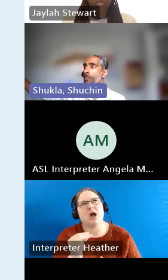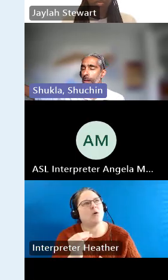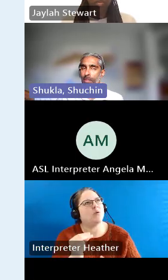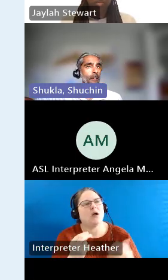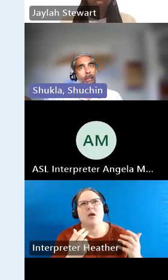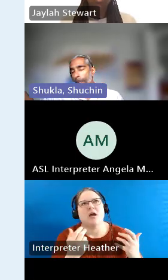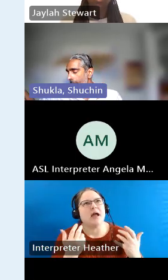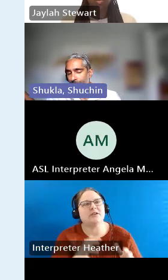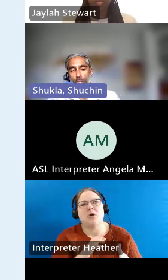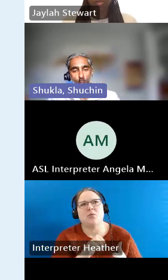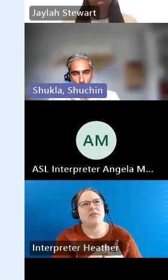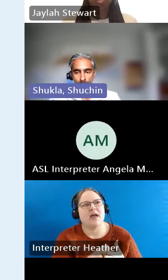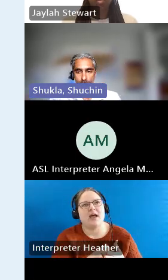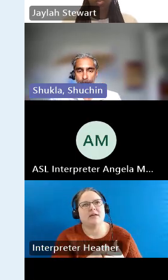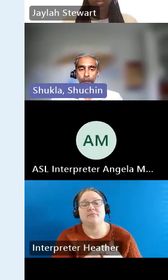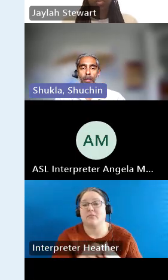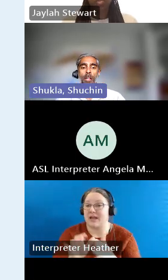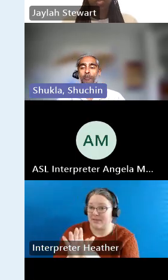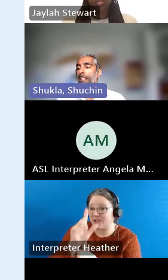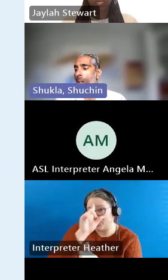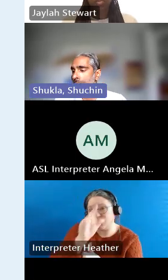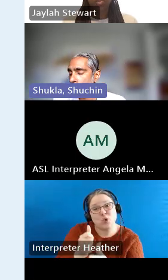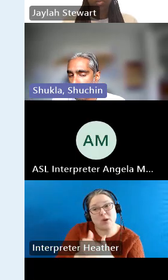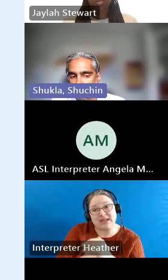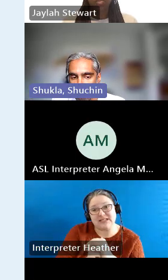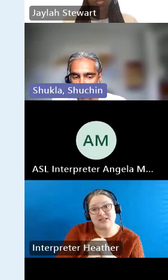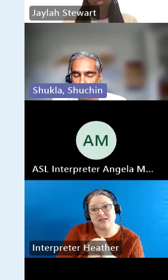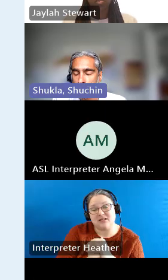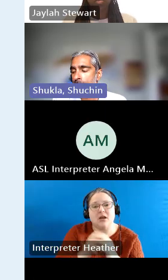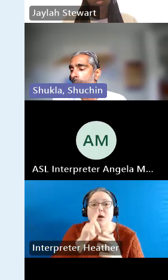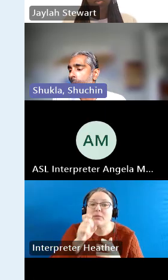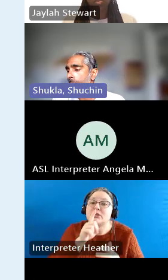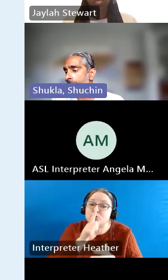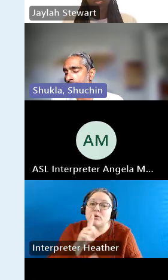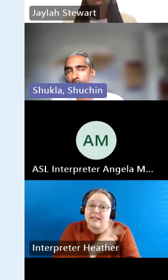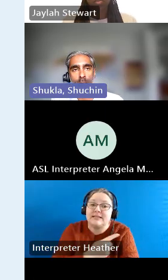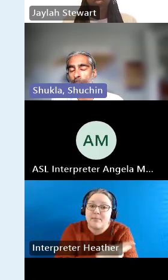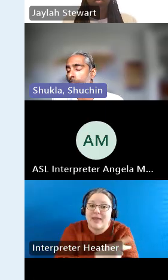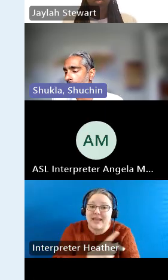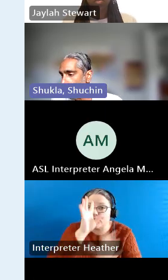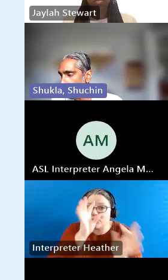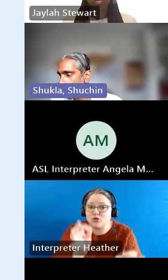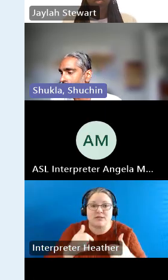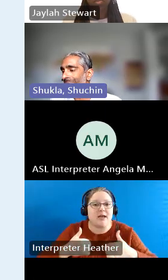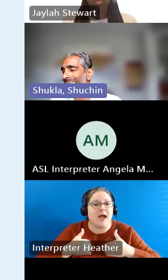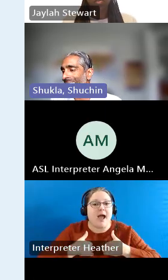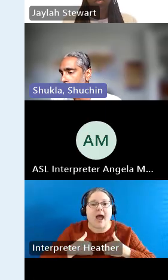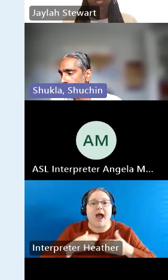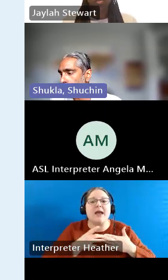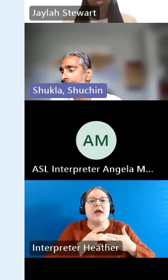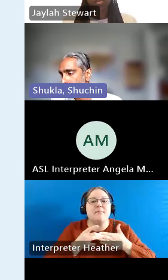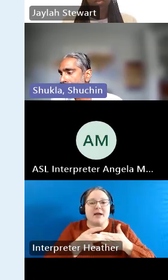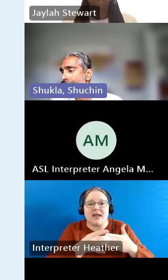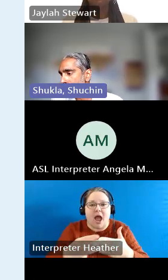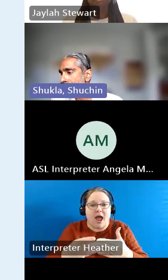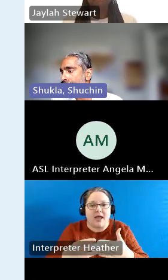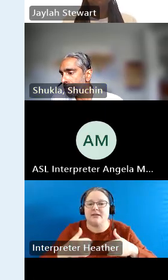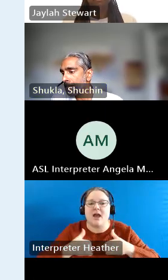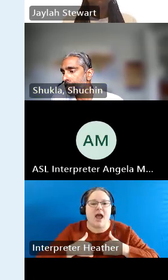this or this. I want to be on that. And I say, it's your choice, because ultimately it is the patient's choice. I, as a doctor, am but a guide, not a